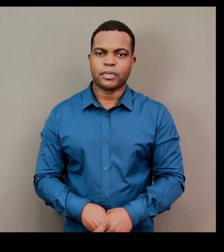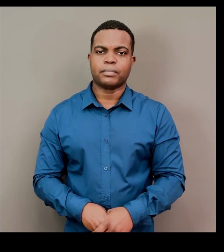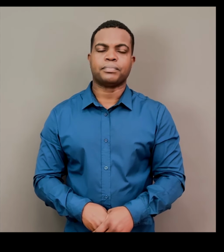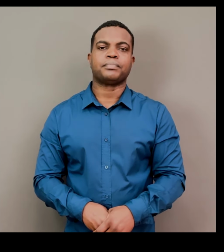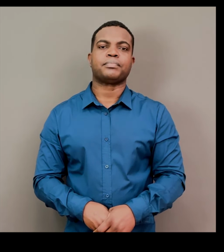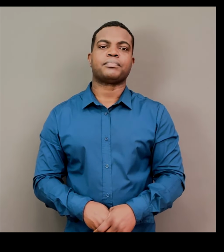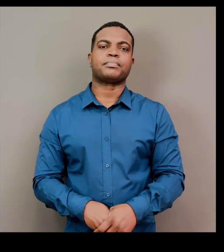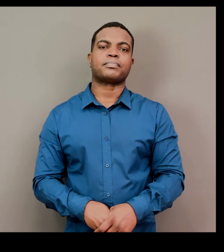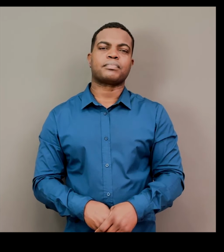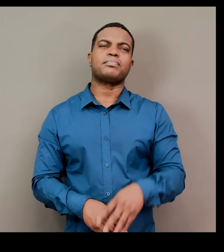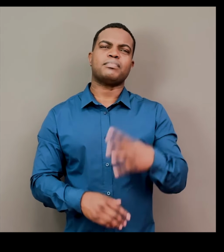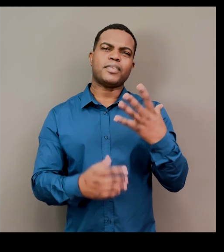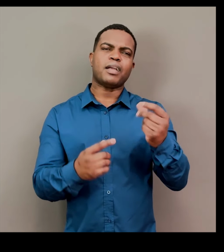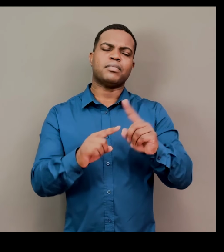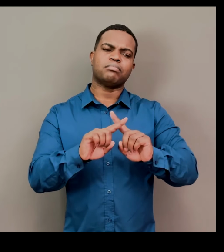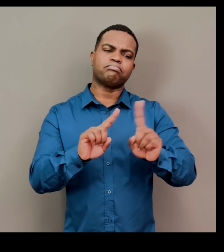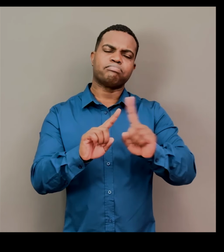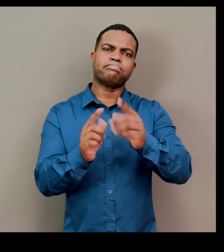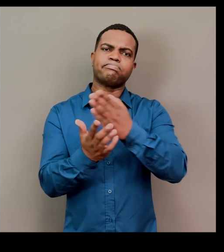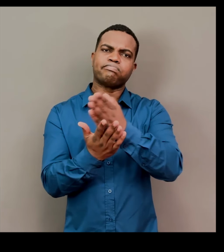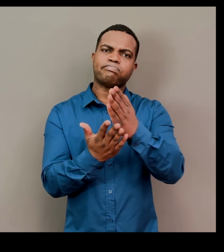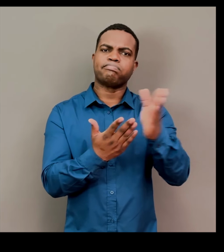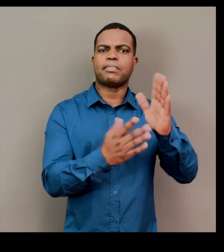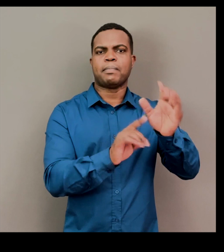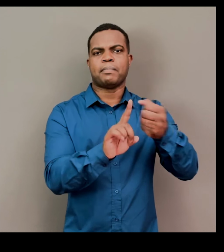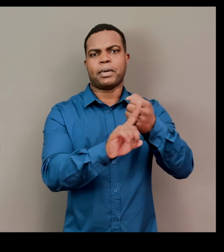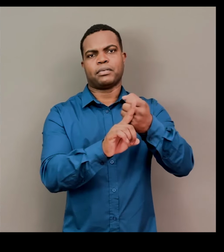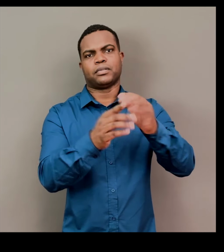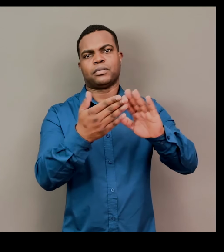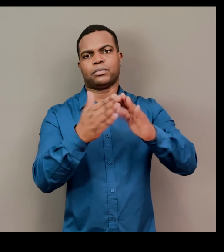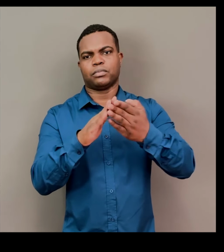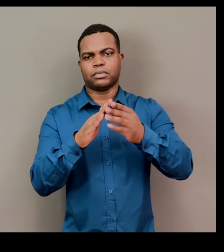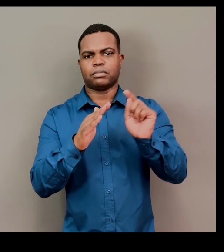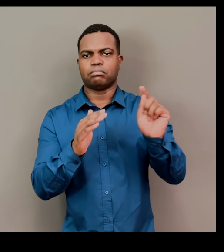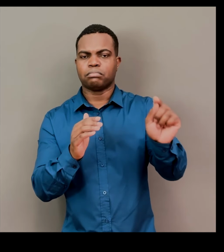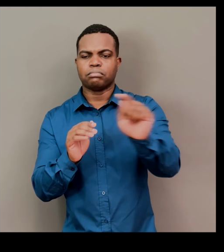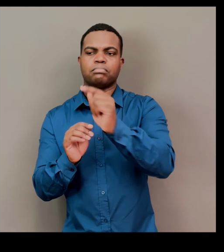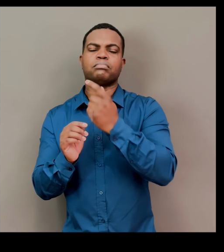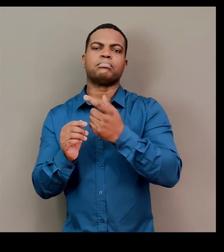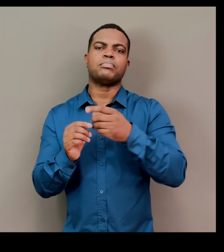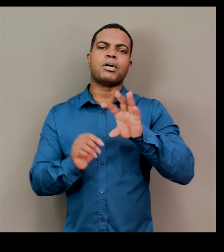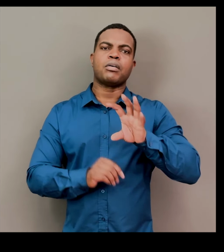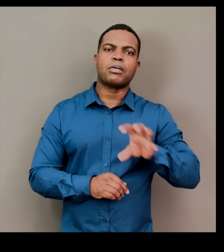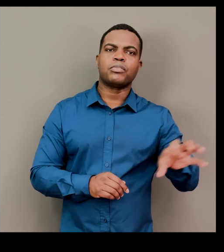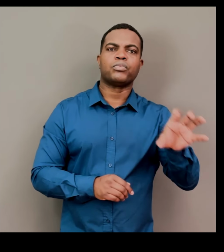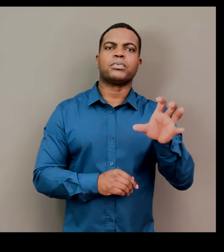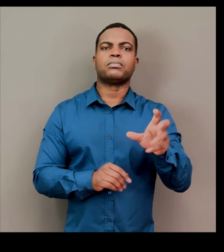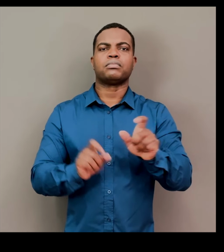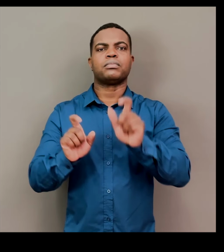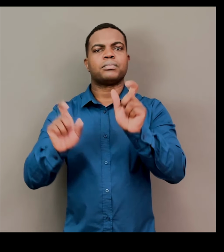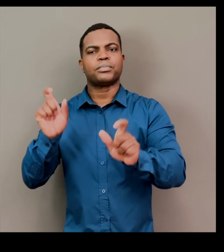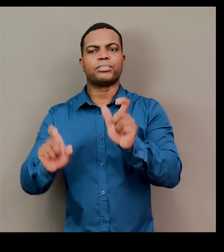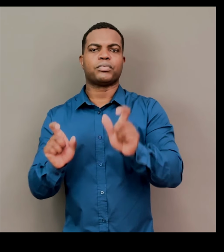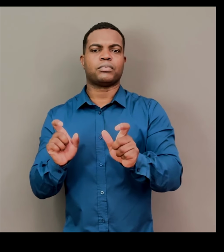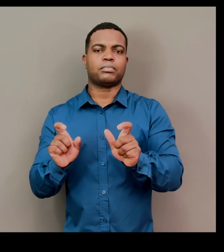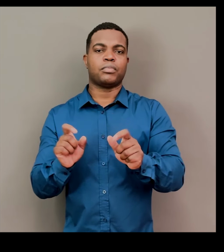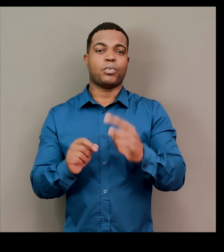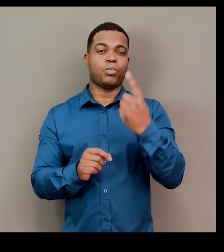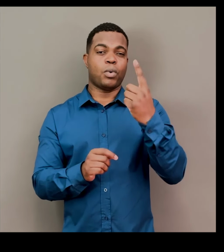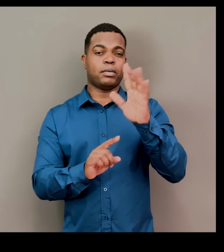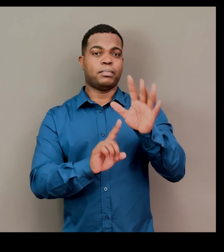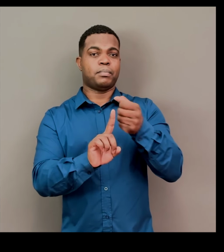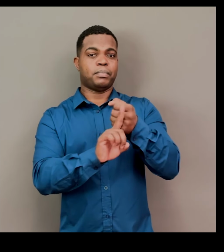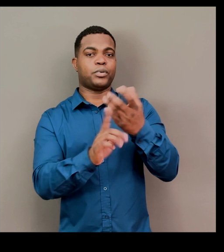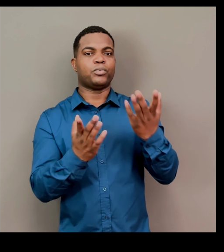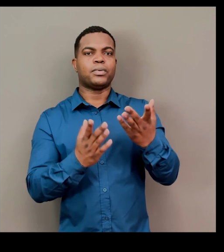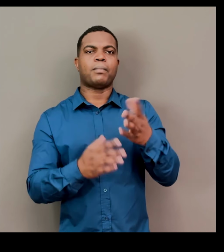Digital identity has numerous impacts on society, individuals, and nations. One of the most